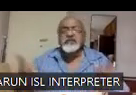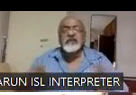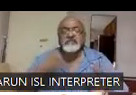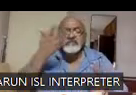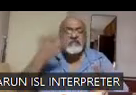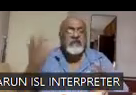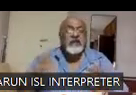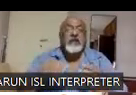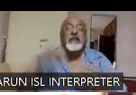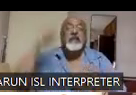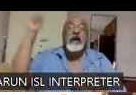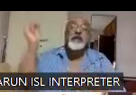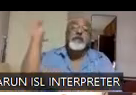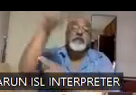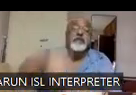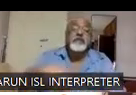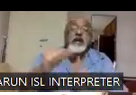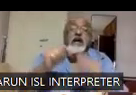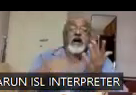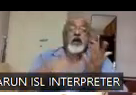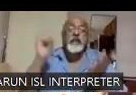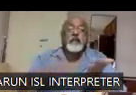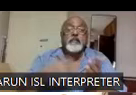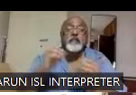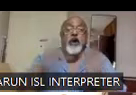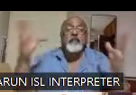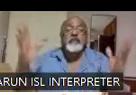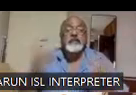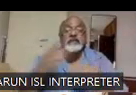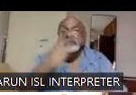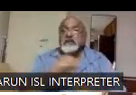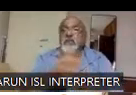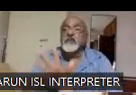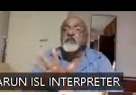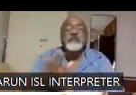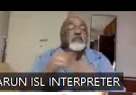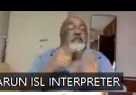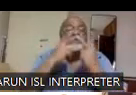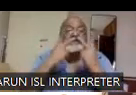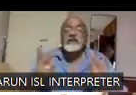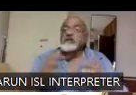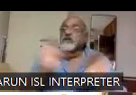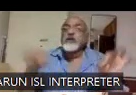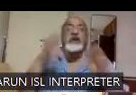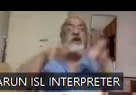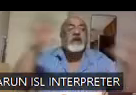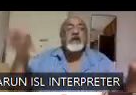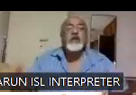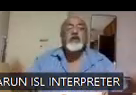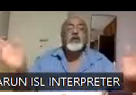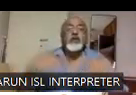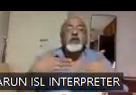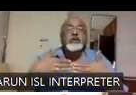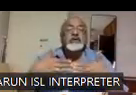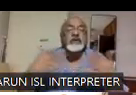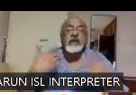nuclear disasters. See what happened in COVID-19 pandemic. No country could close its door to